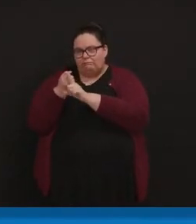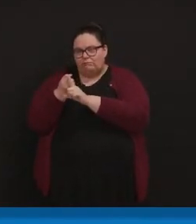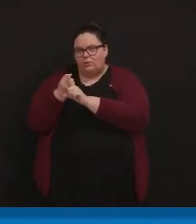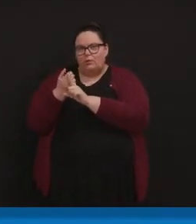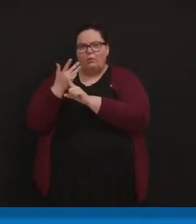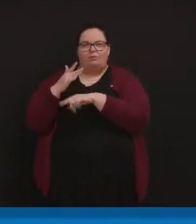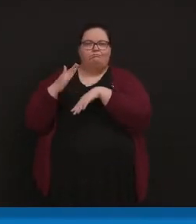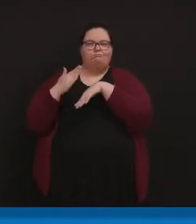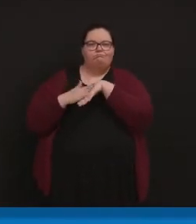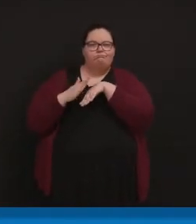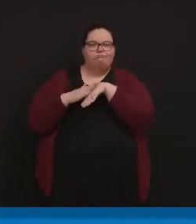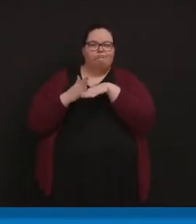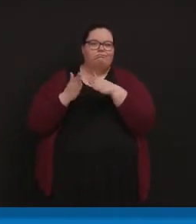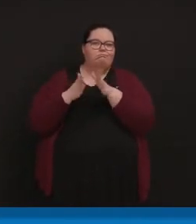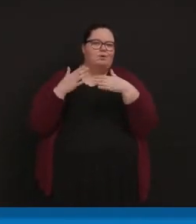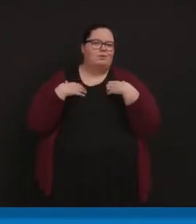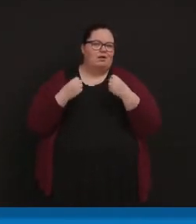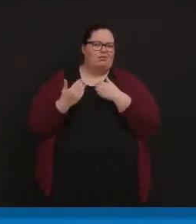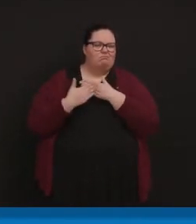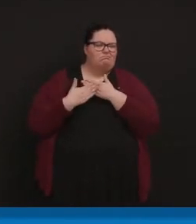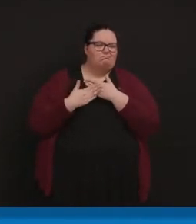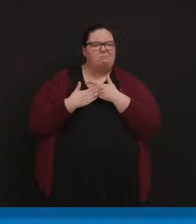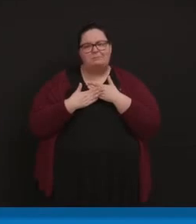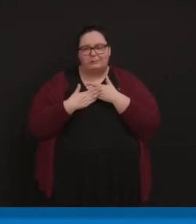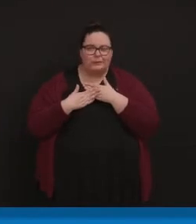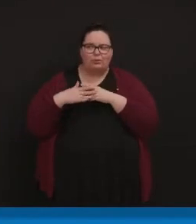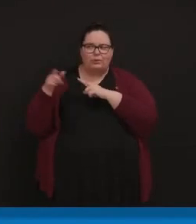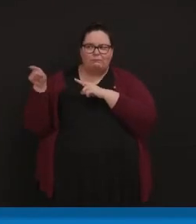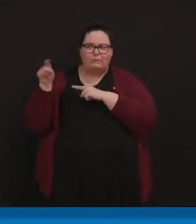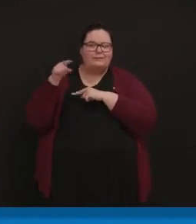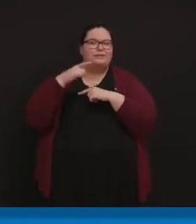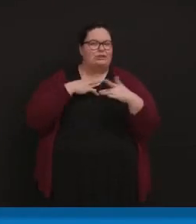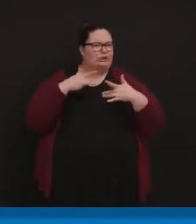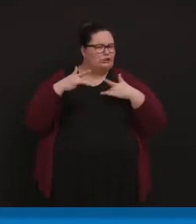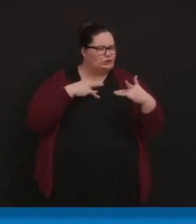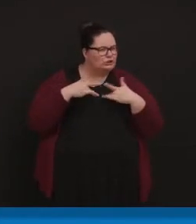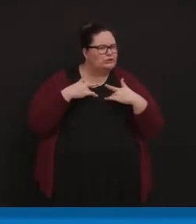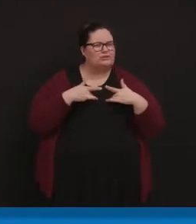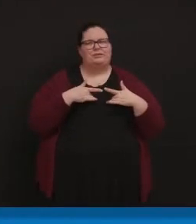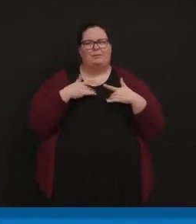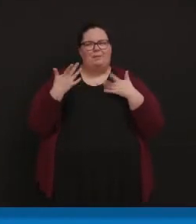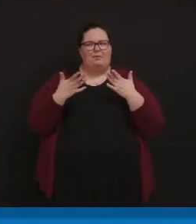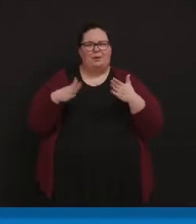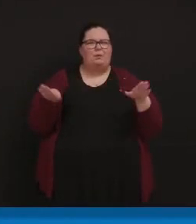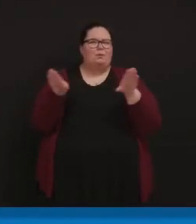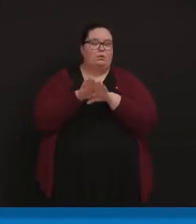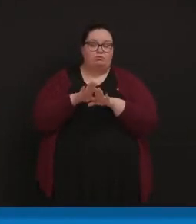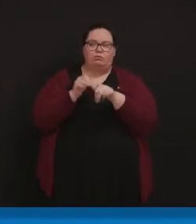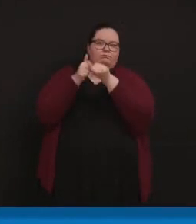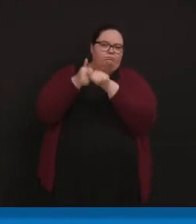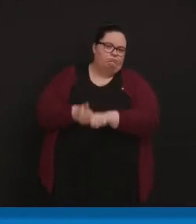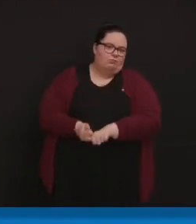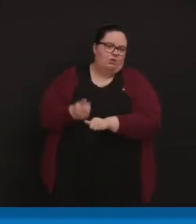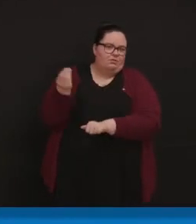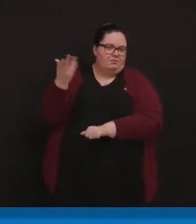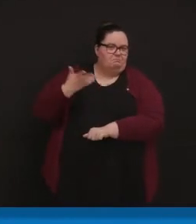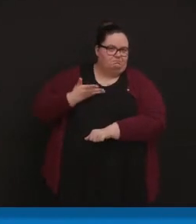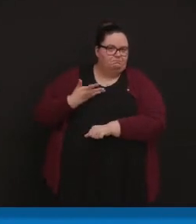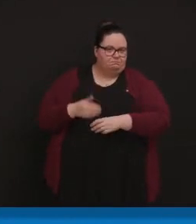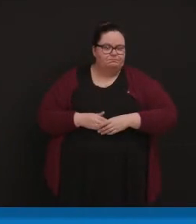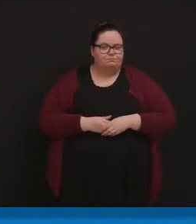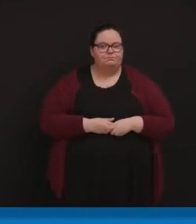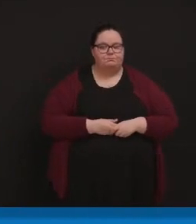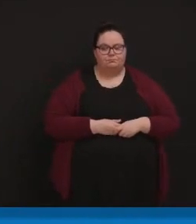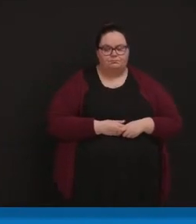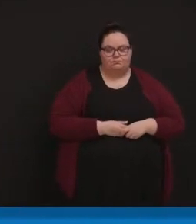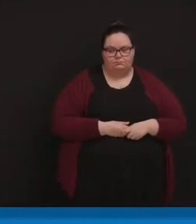is on the advice of public safety or public health. If it's seen that there's more of a concern that we have a case or